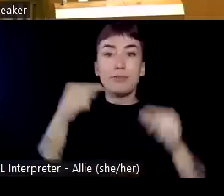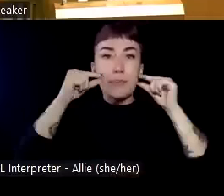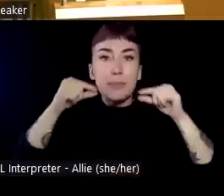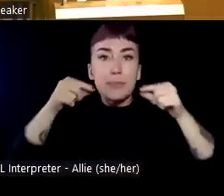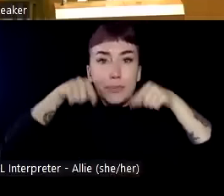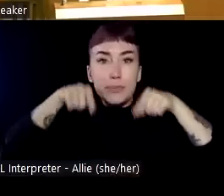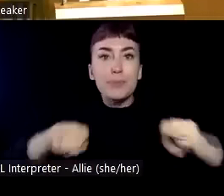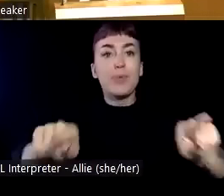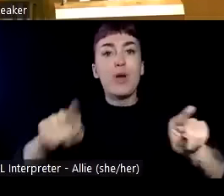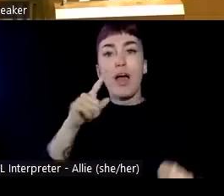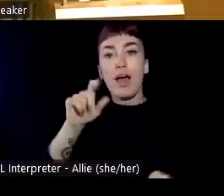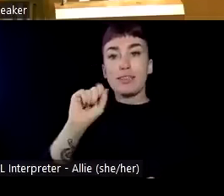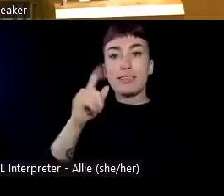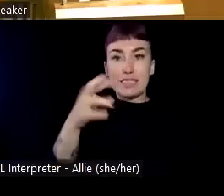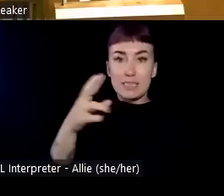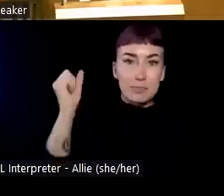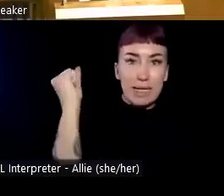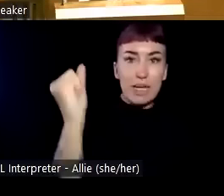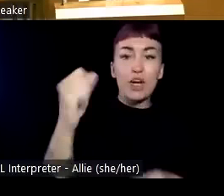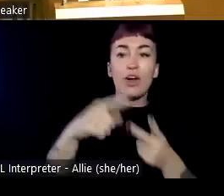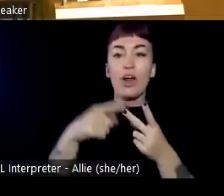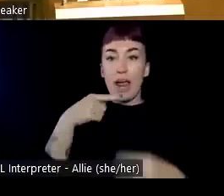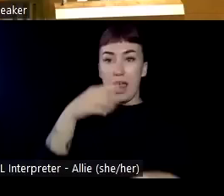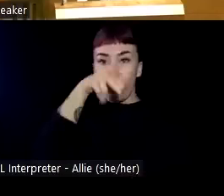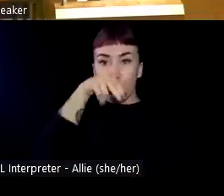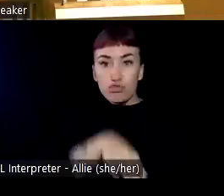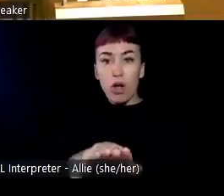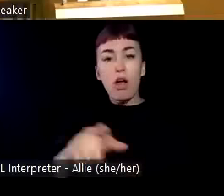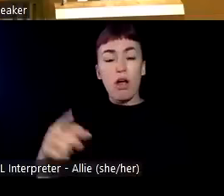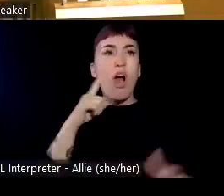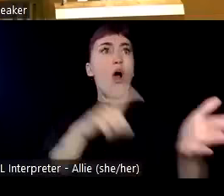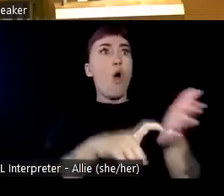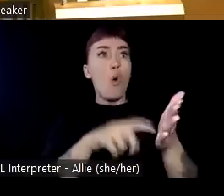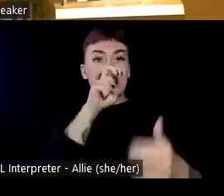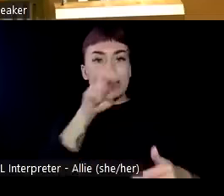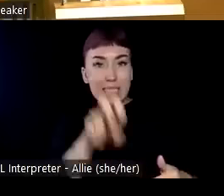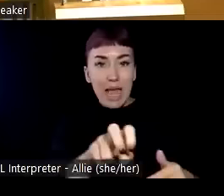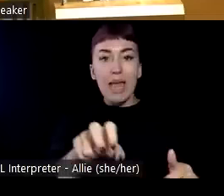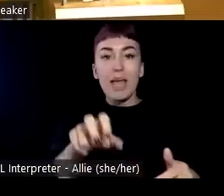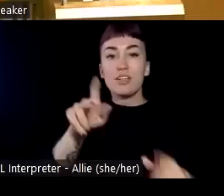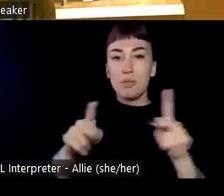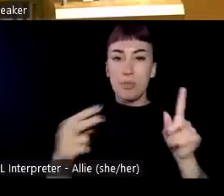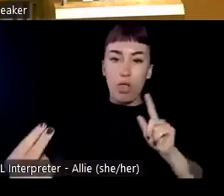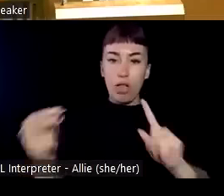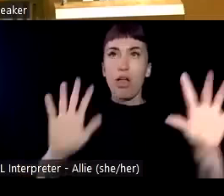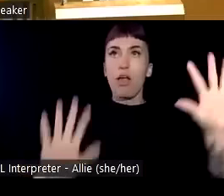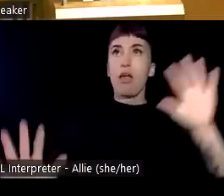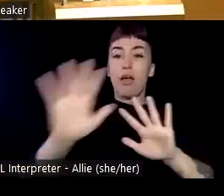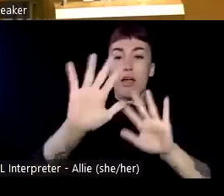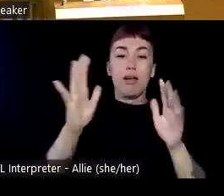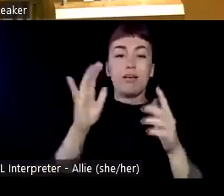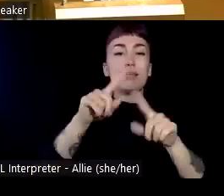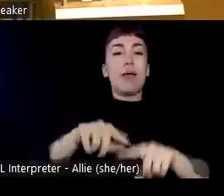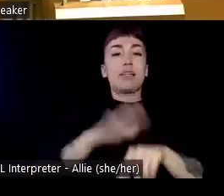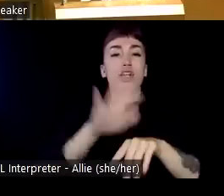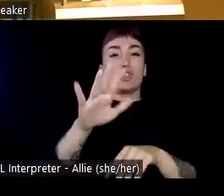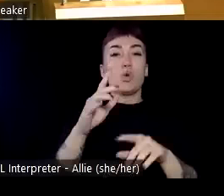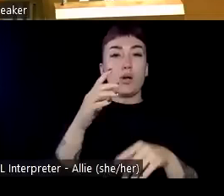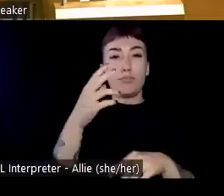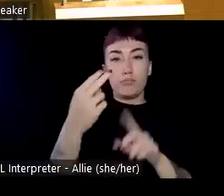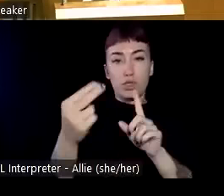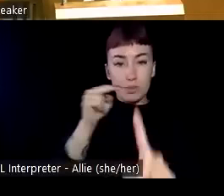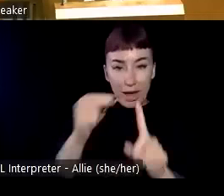person at its trunk, a snake. So a lot of how we take things depends on our perspective. And I think this maps